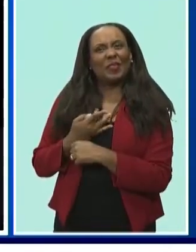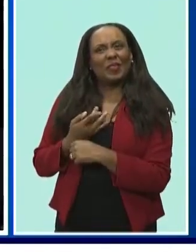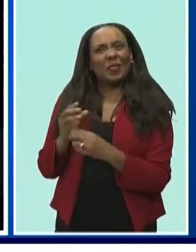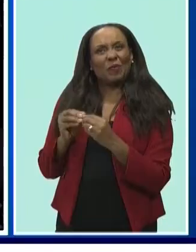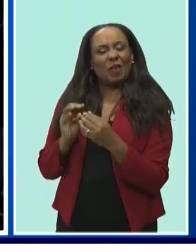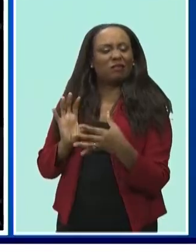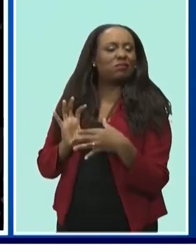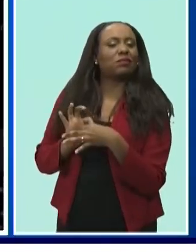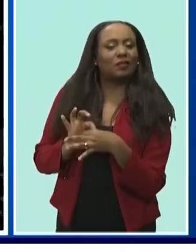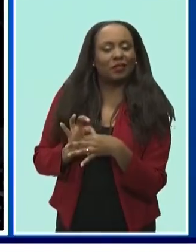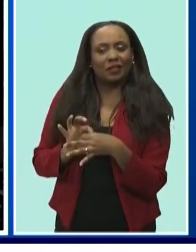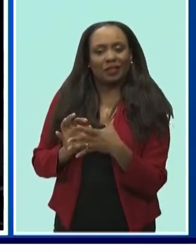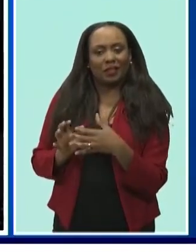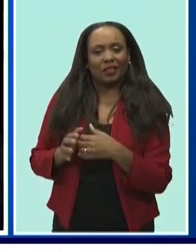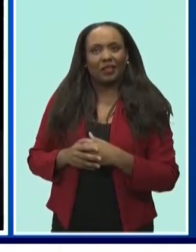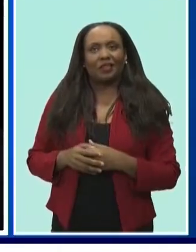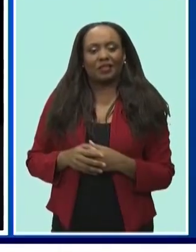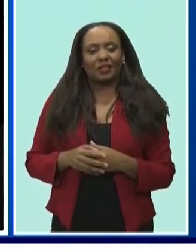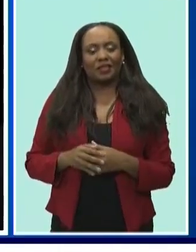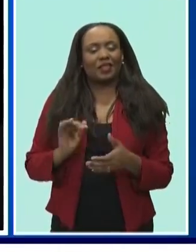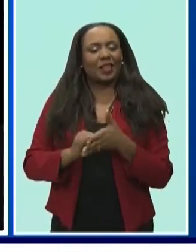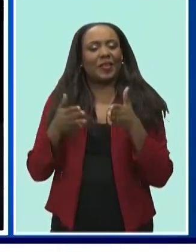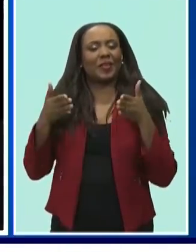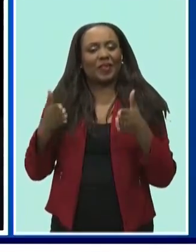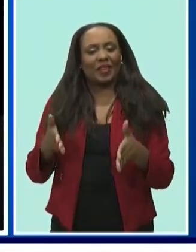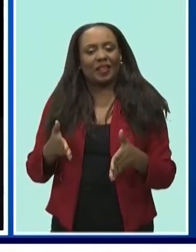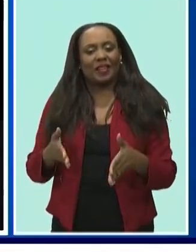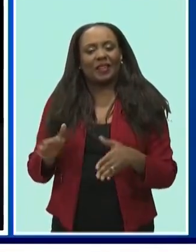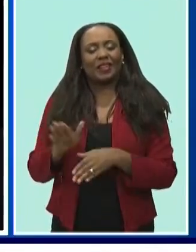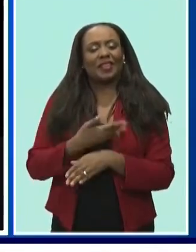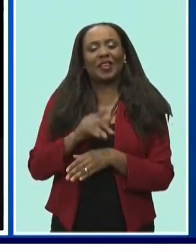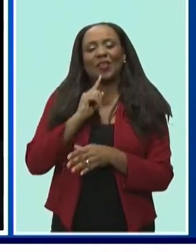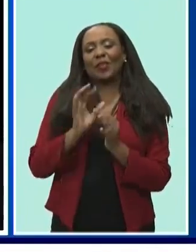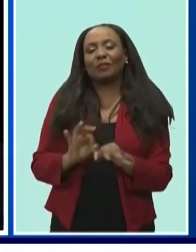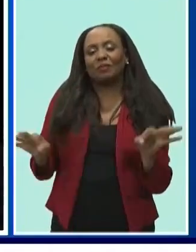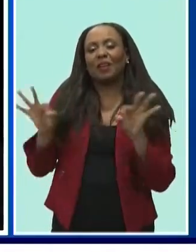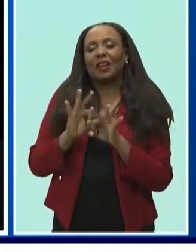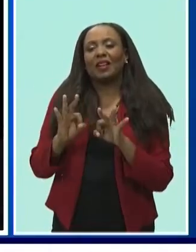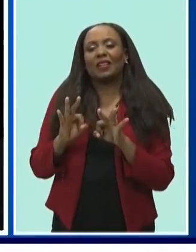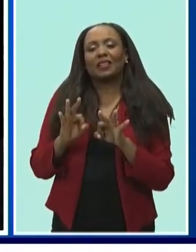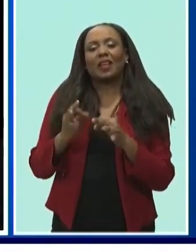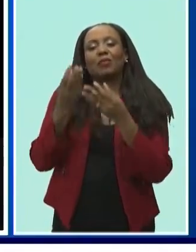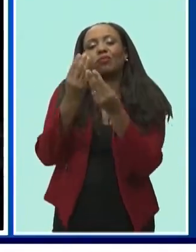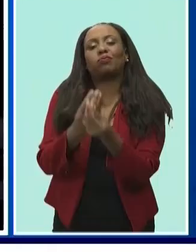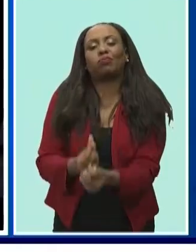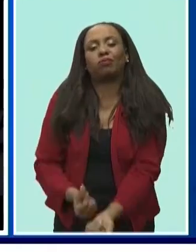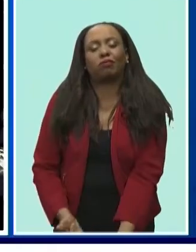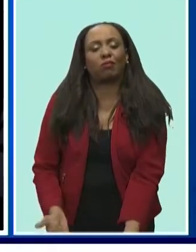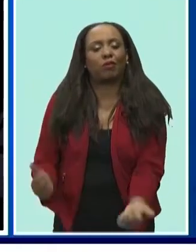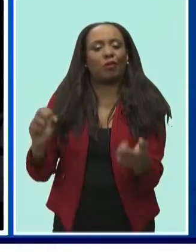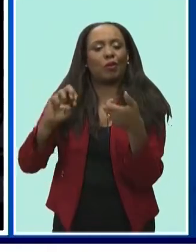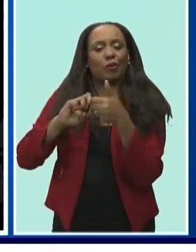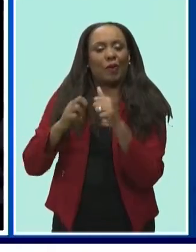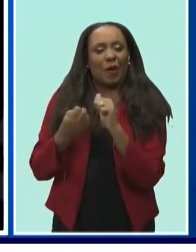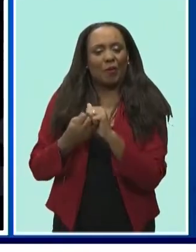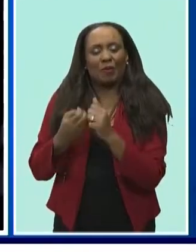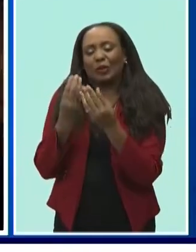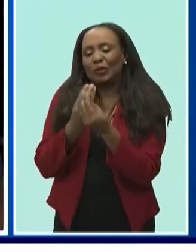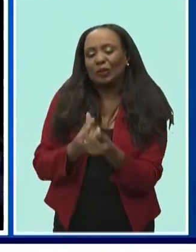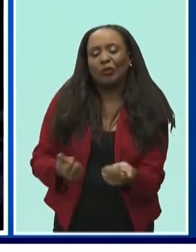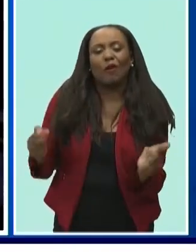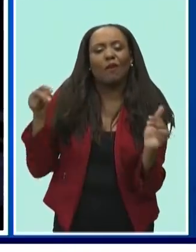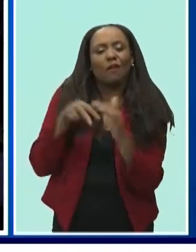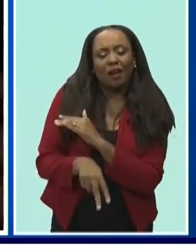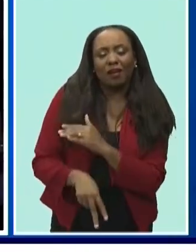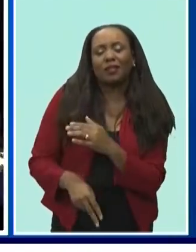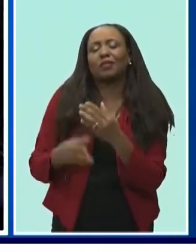to them. And so in that vein, the song plays a part in reducing the animosity and the hostility that can